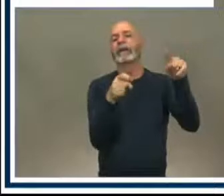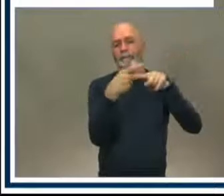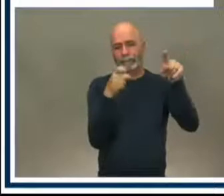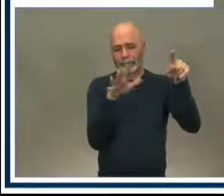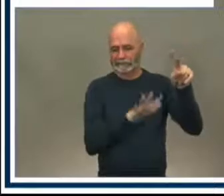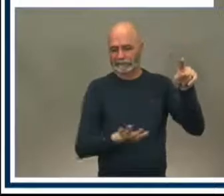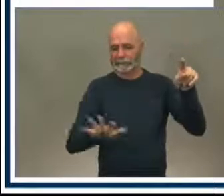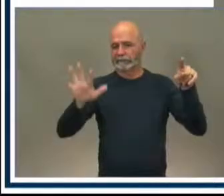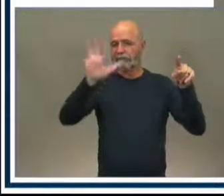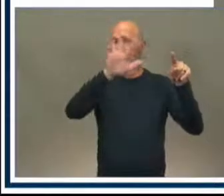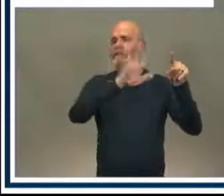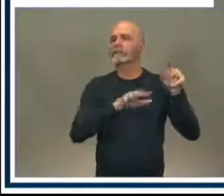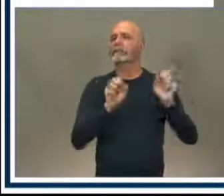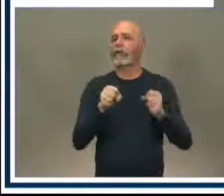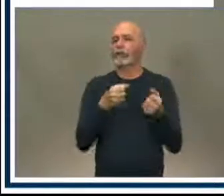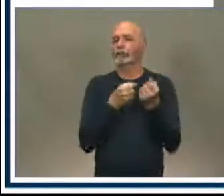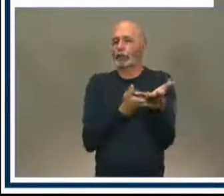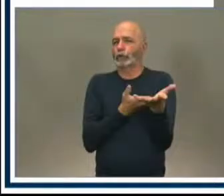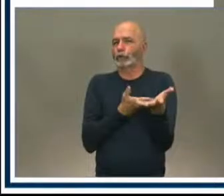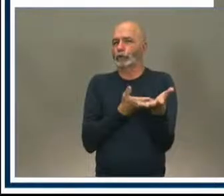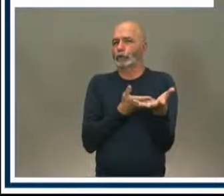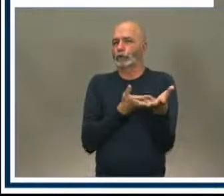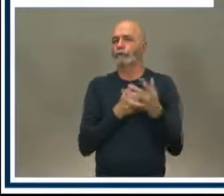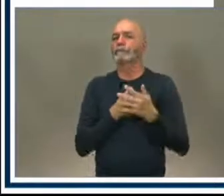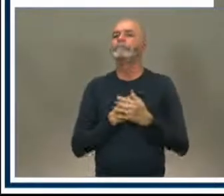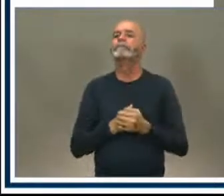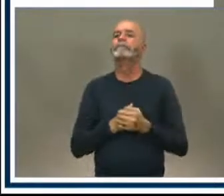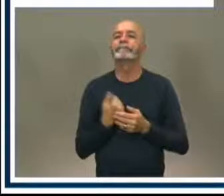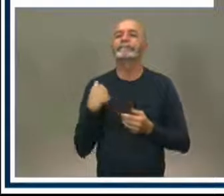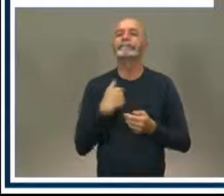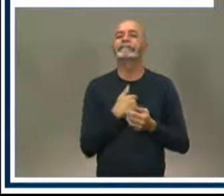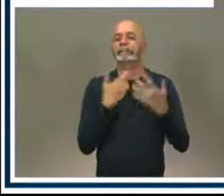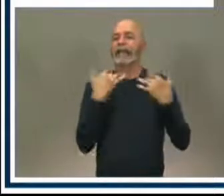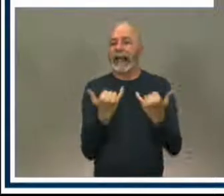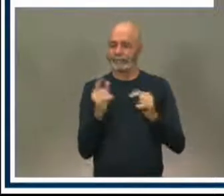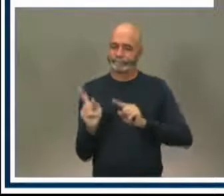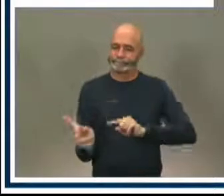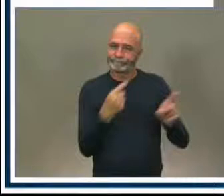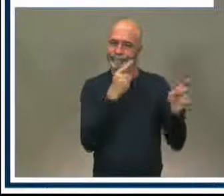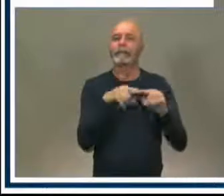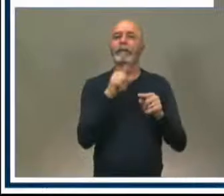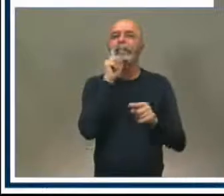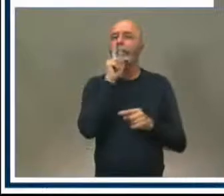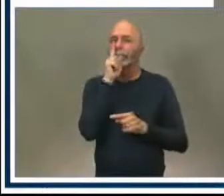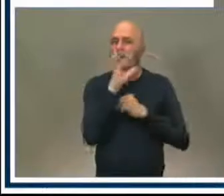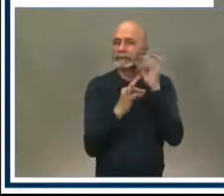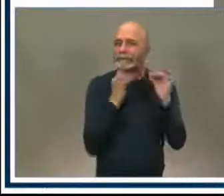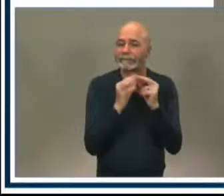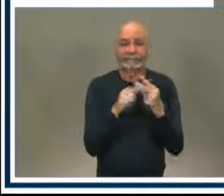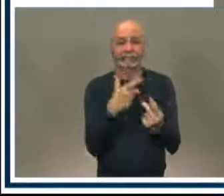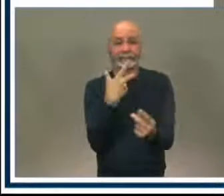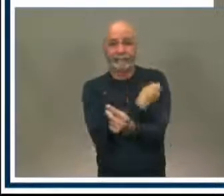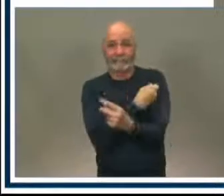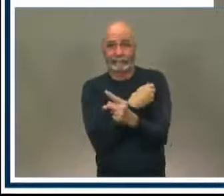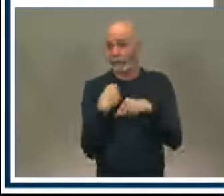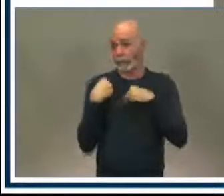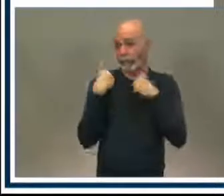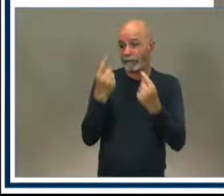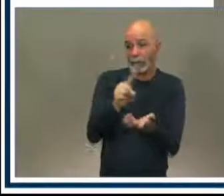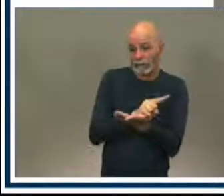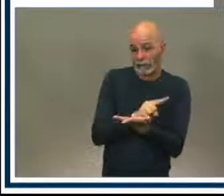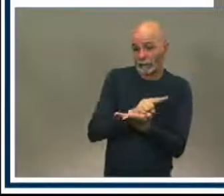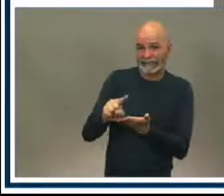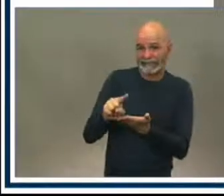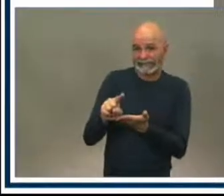There have been increased opportunities for testing and vaccination in this area throughout the week, and they will continue over the weekend